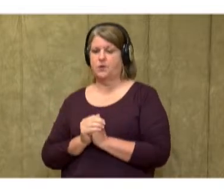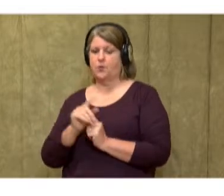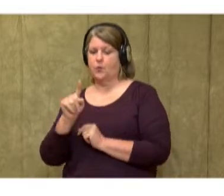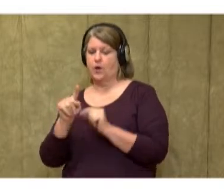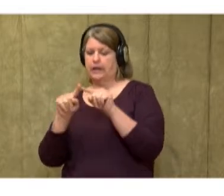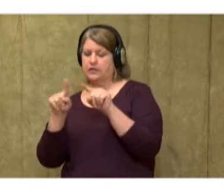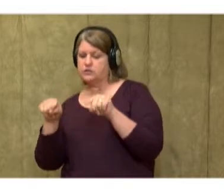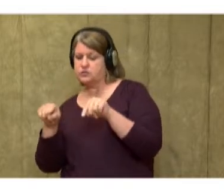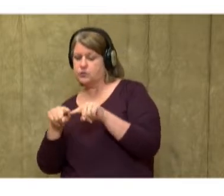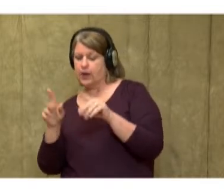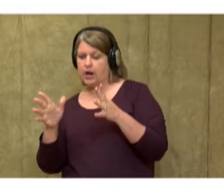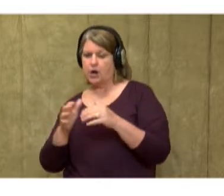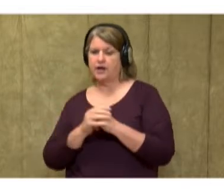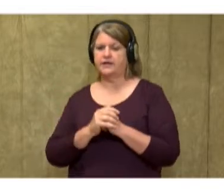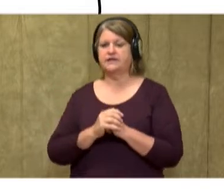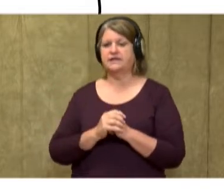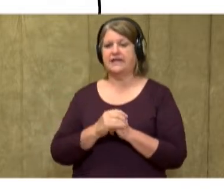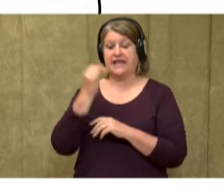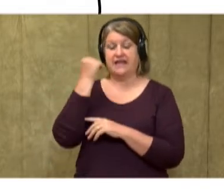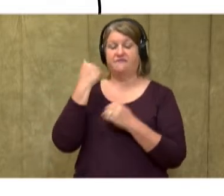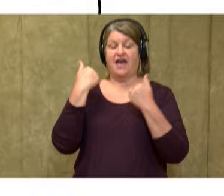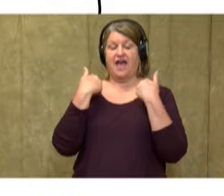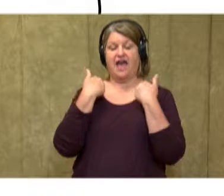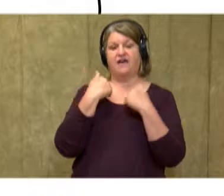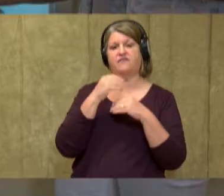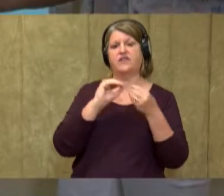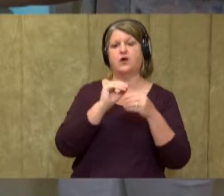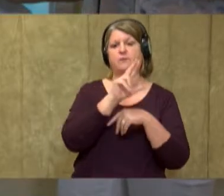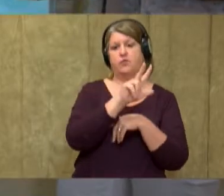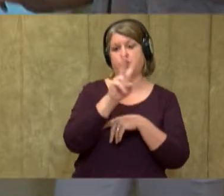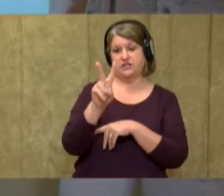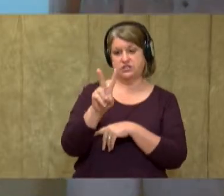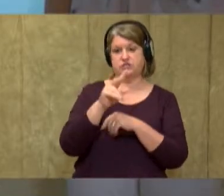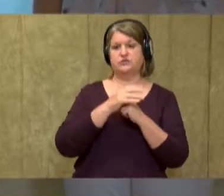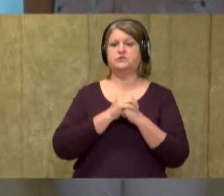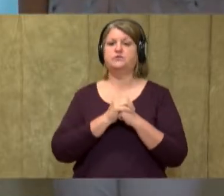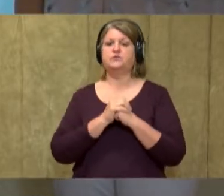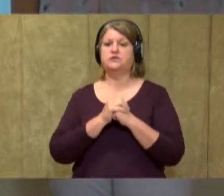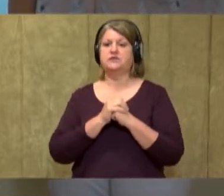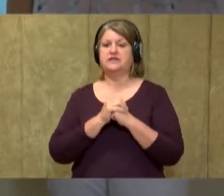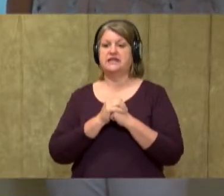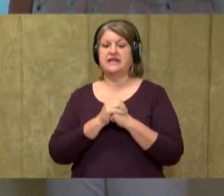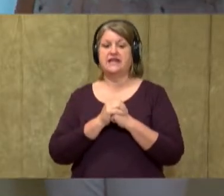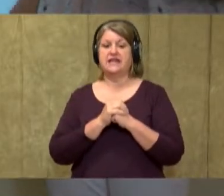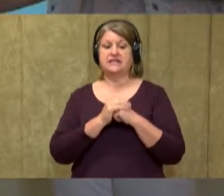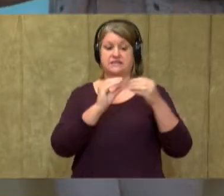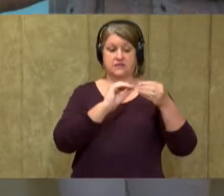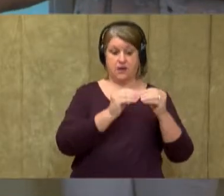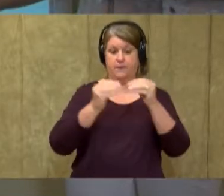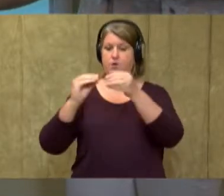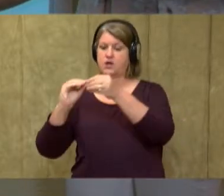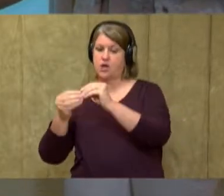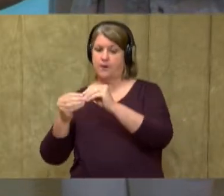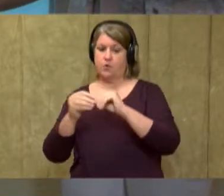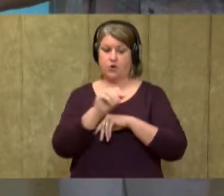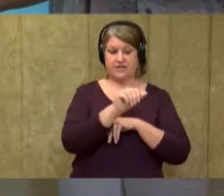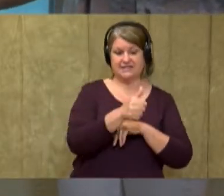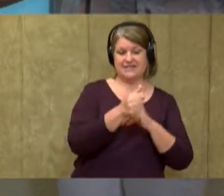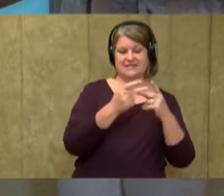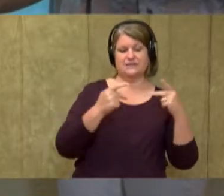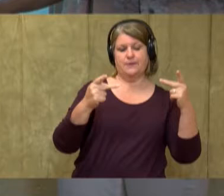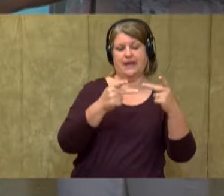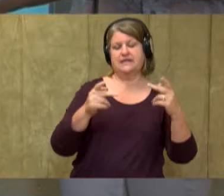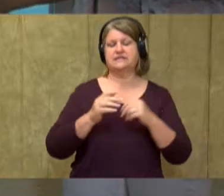right, if I have the number 32, it's a two-digit number. There's a tens